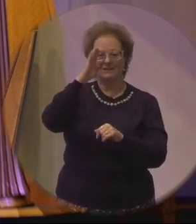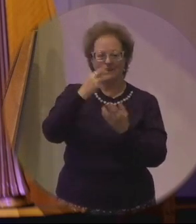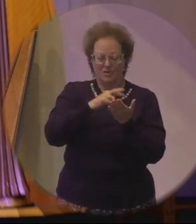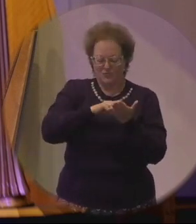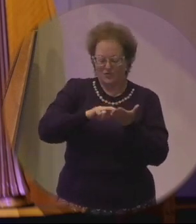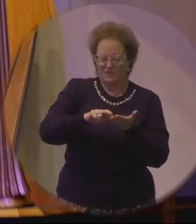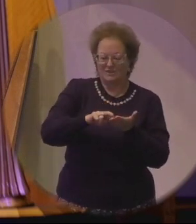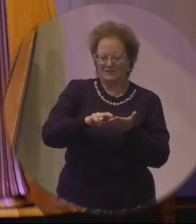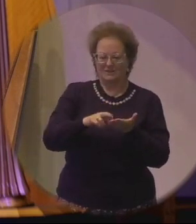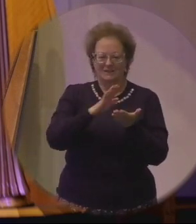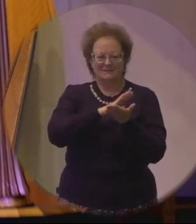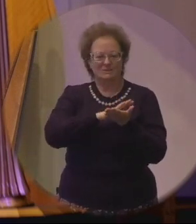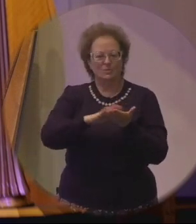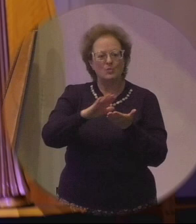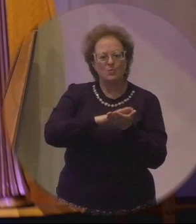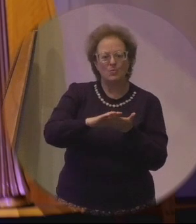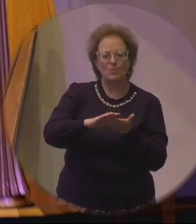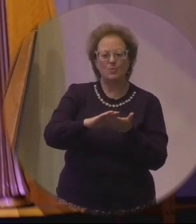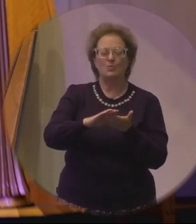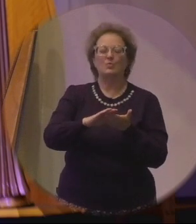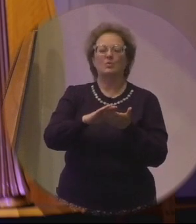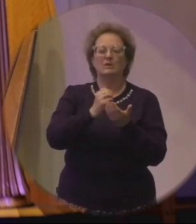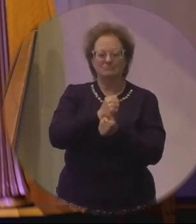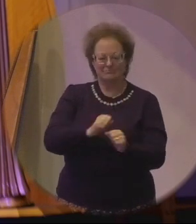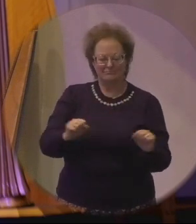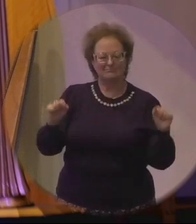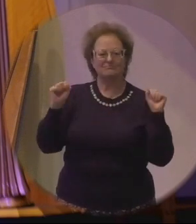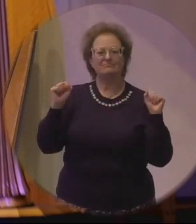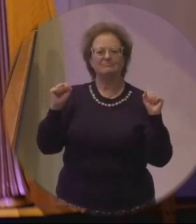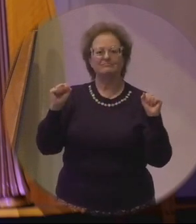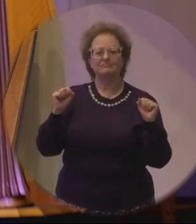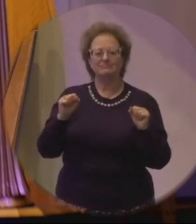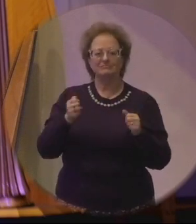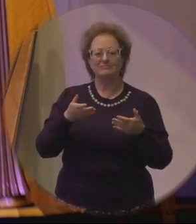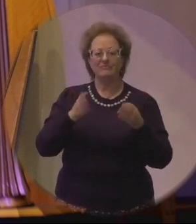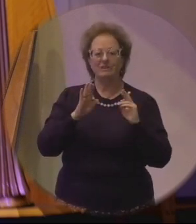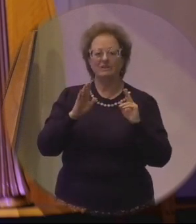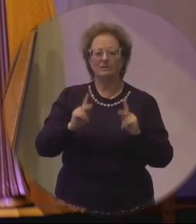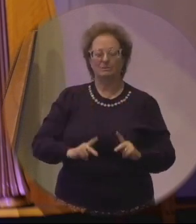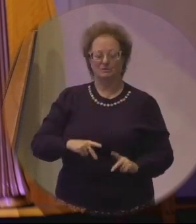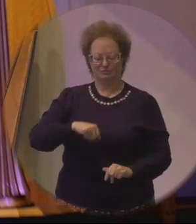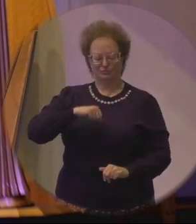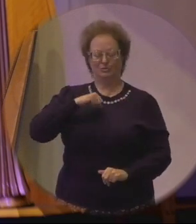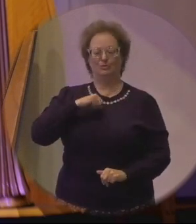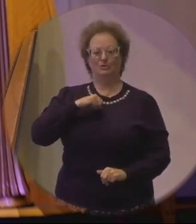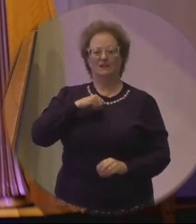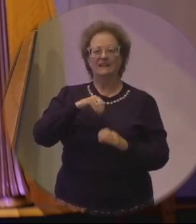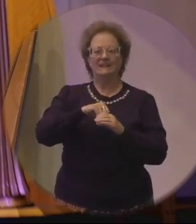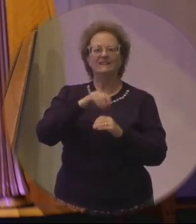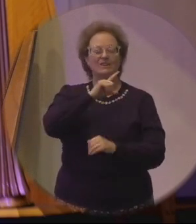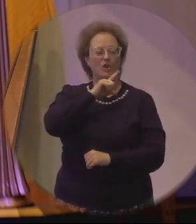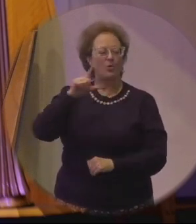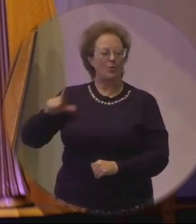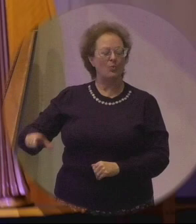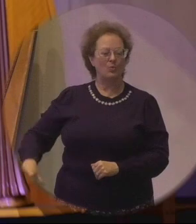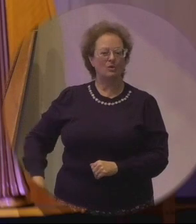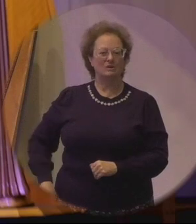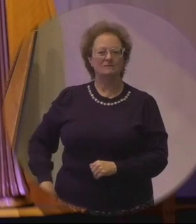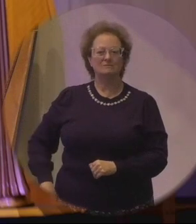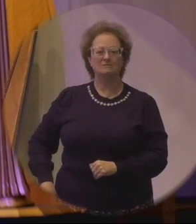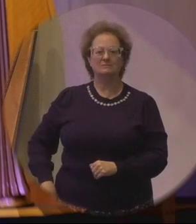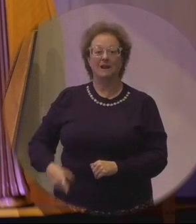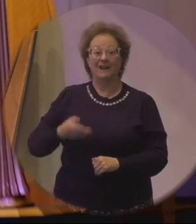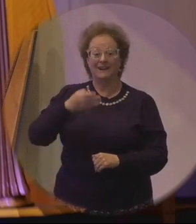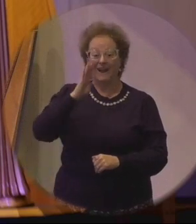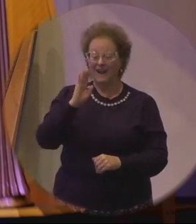and sanctification and redemption, so that as it is written, let the one who boasts boast in the Lord. God